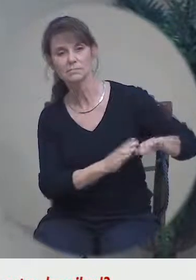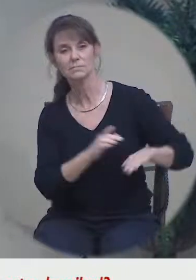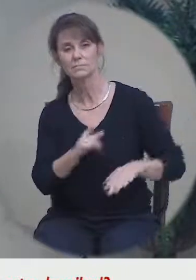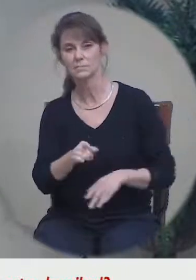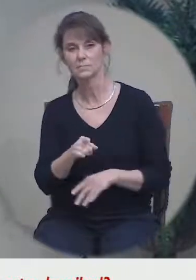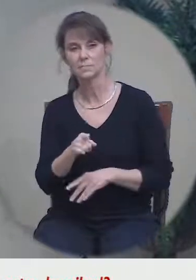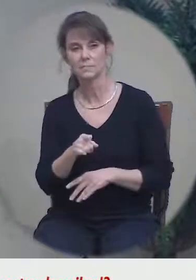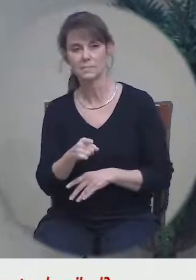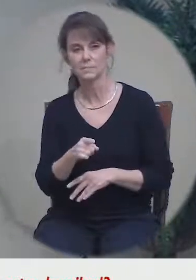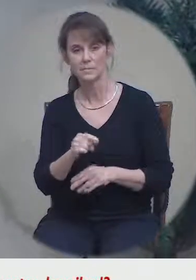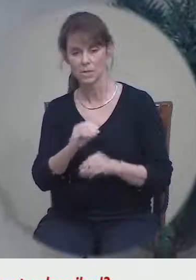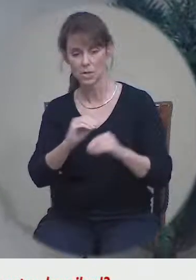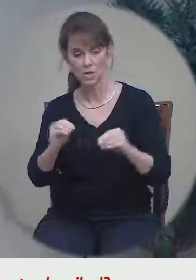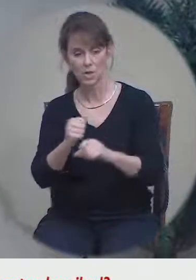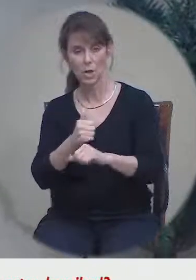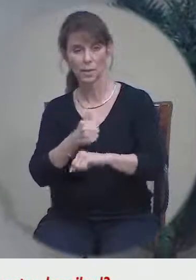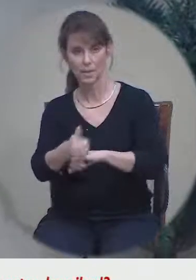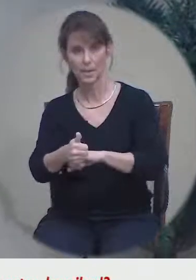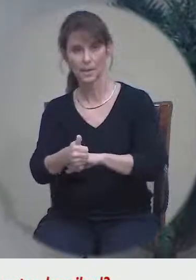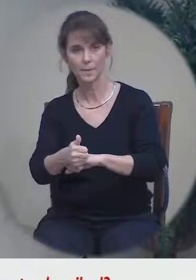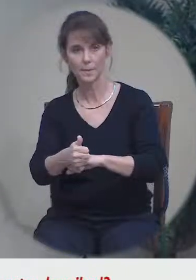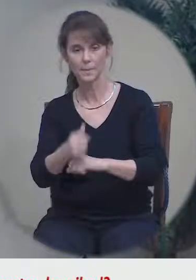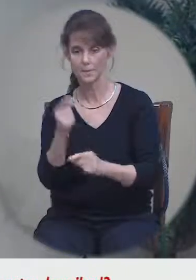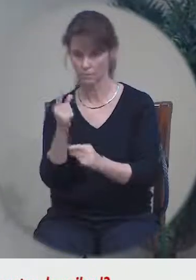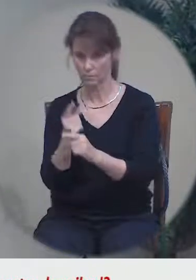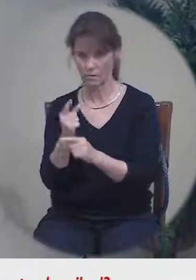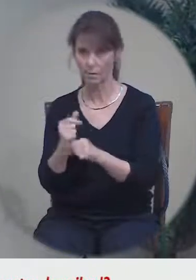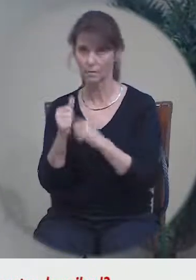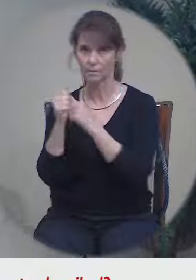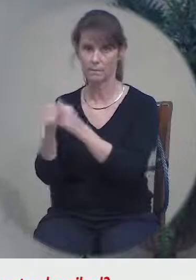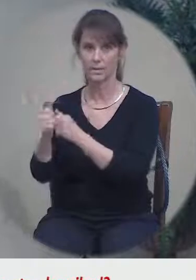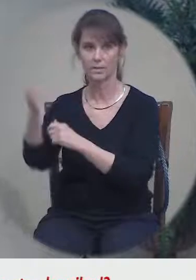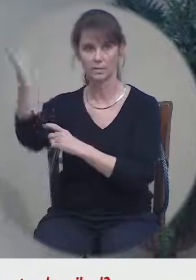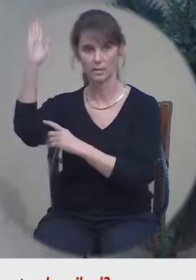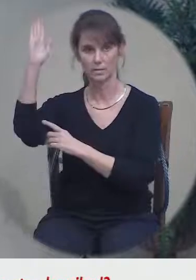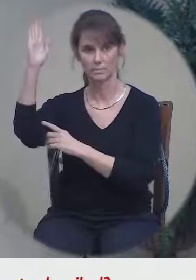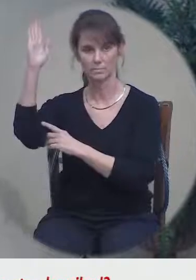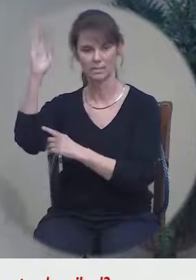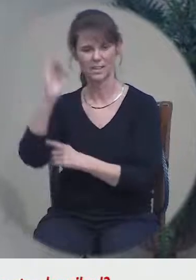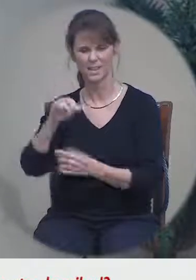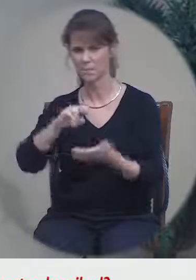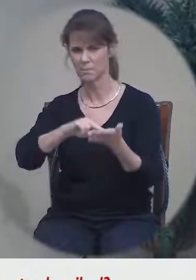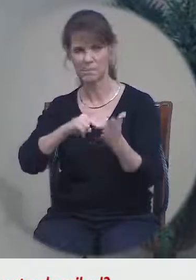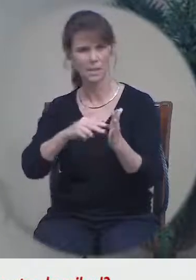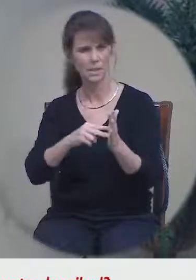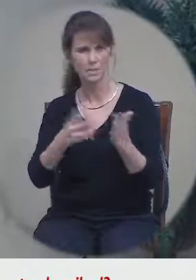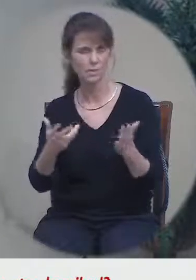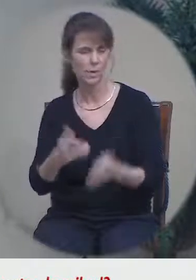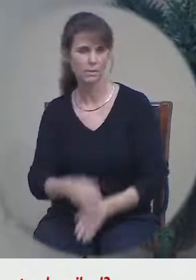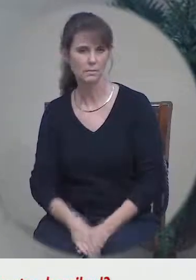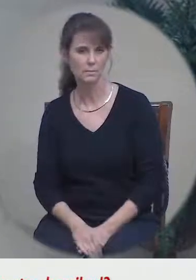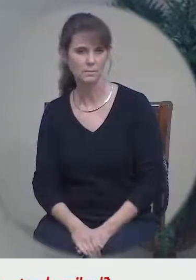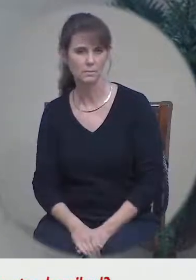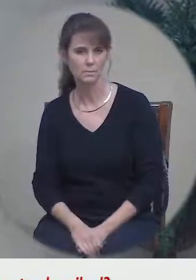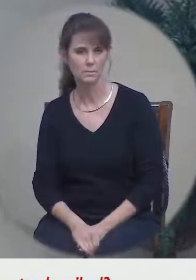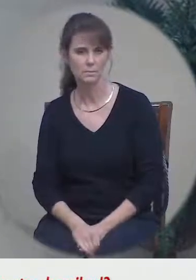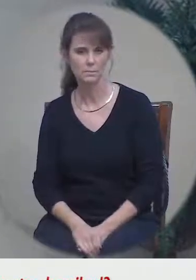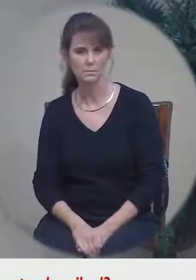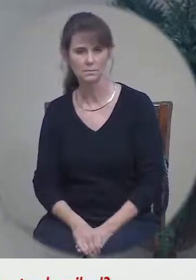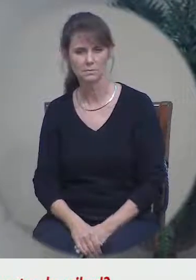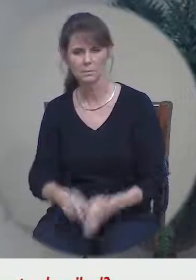and turning away from evil. So the question is what does that even mean? So what does it mean that Job